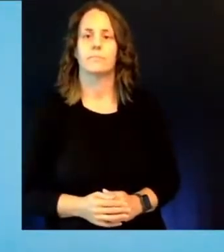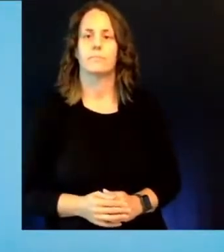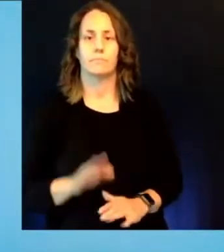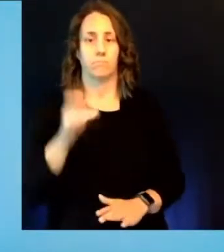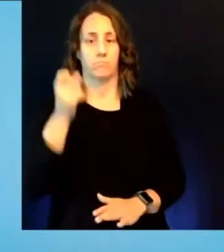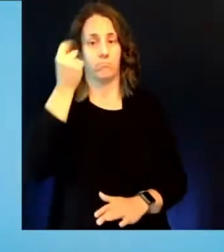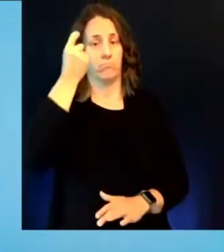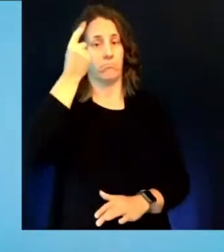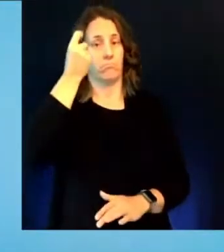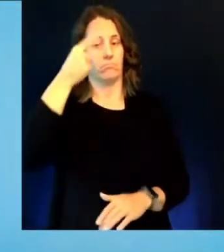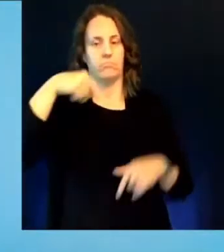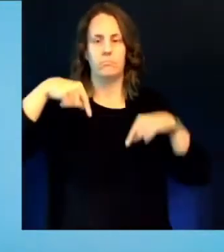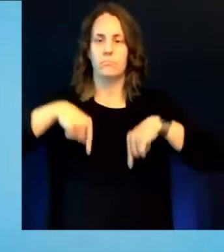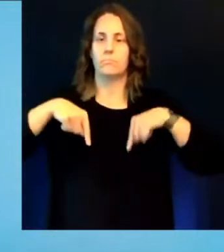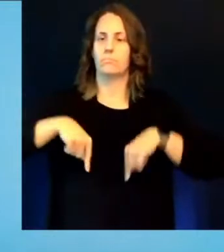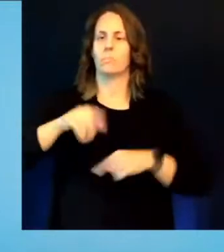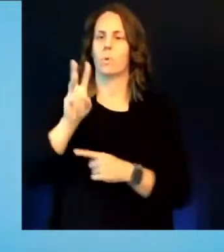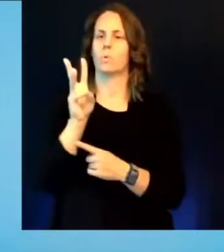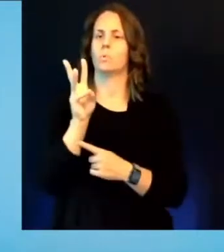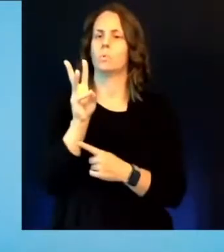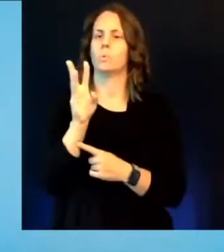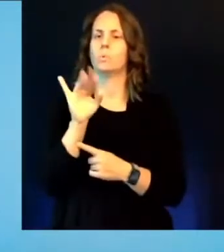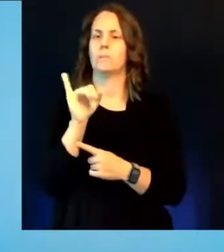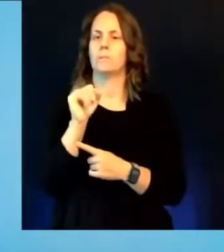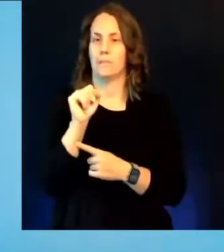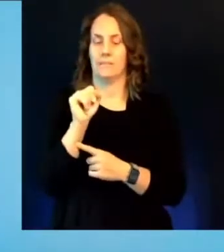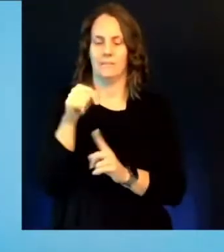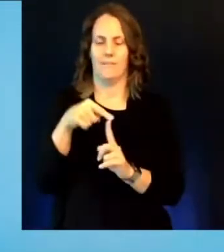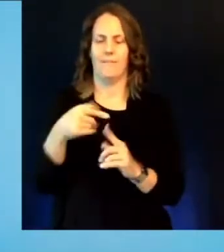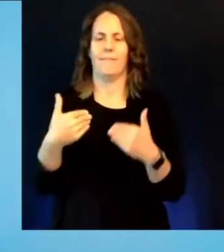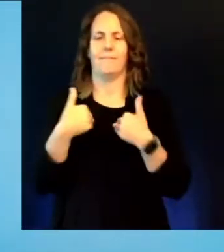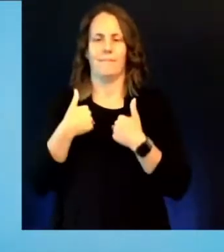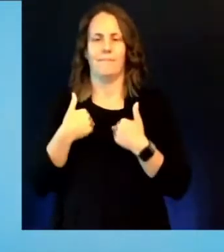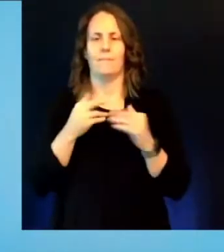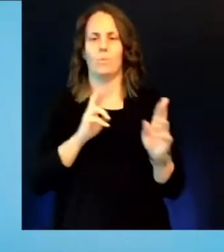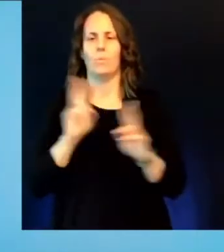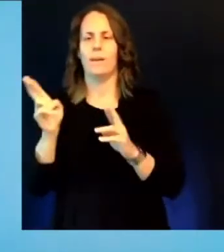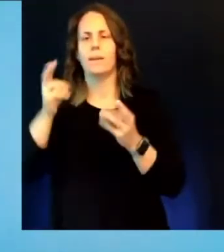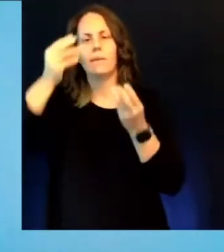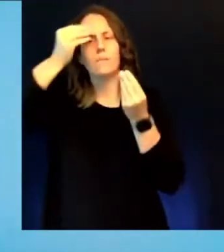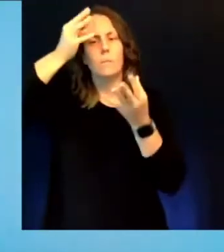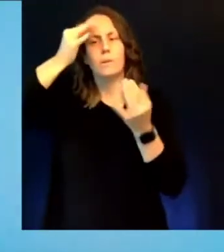case interviews and their hospitalization status.